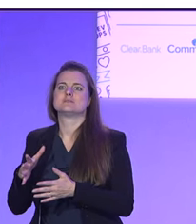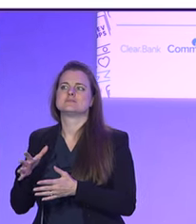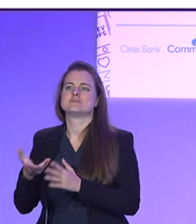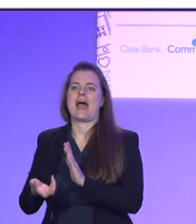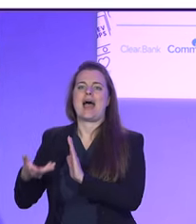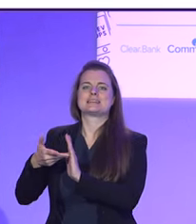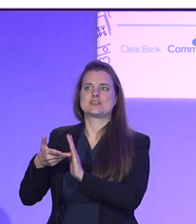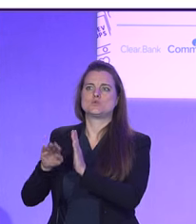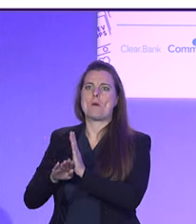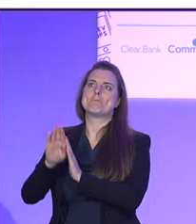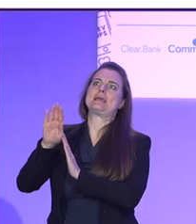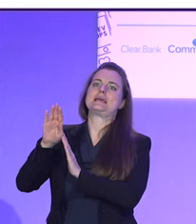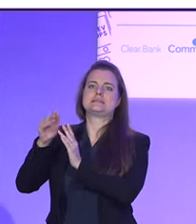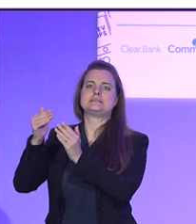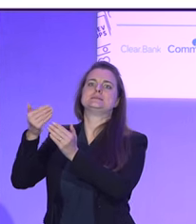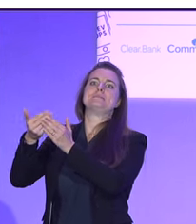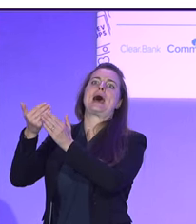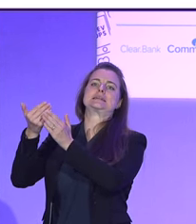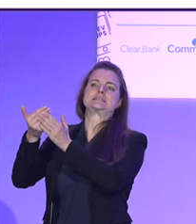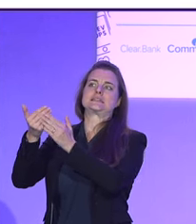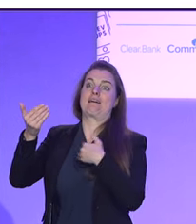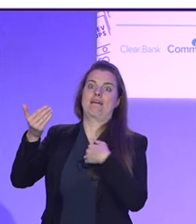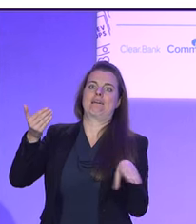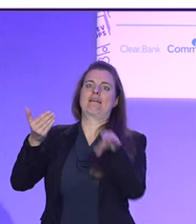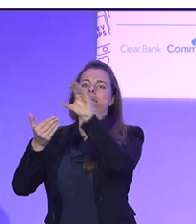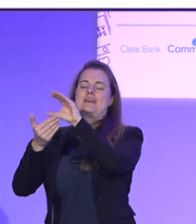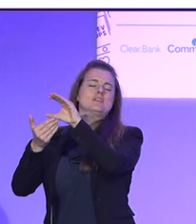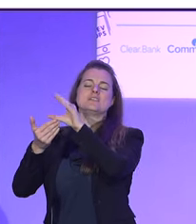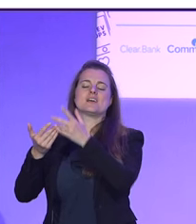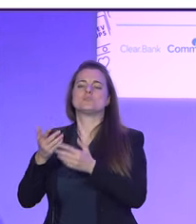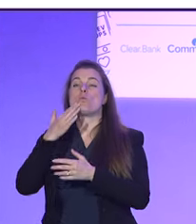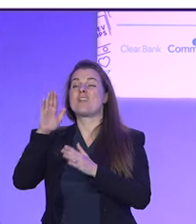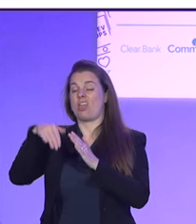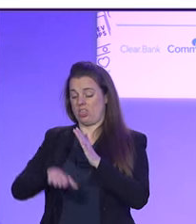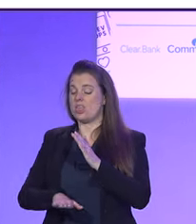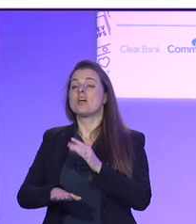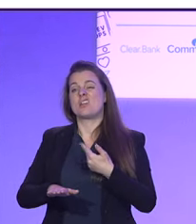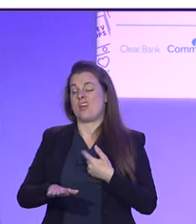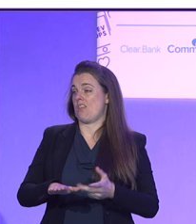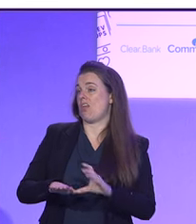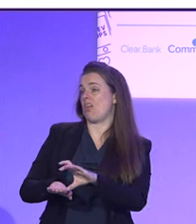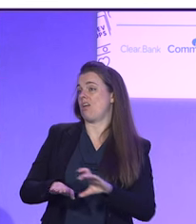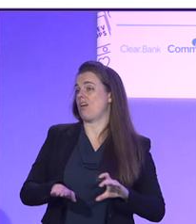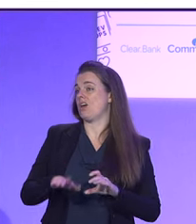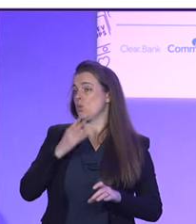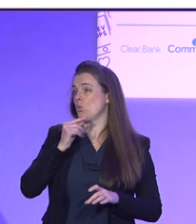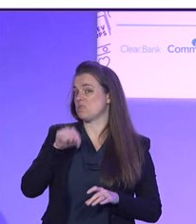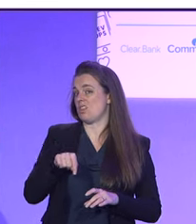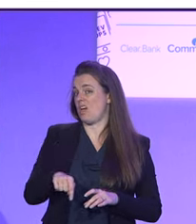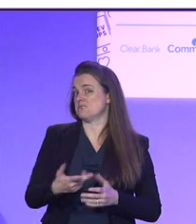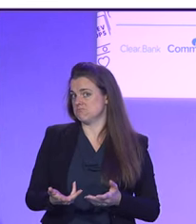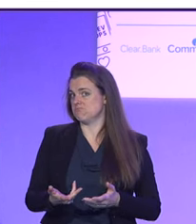used. Again, the caveat here is not all the workloads are suitable